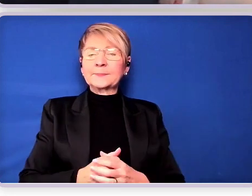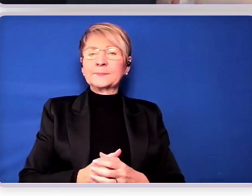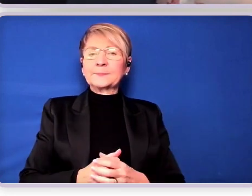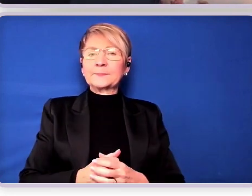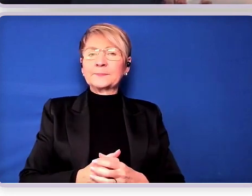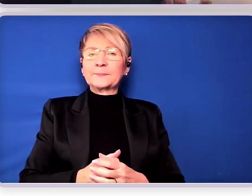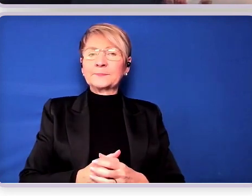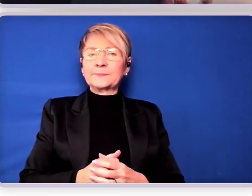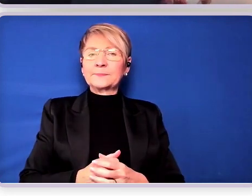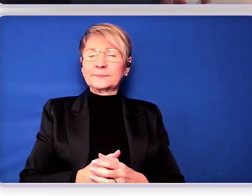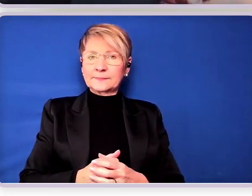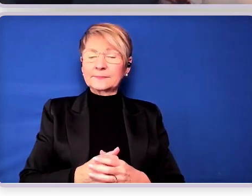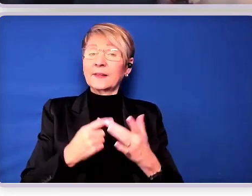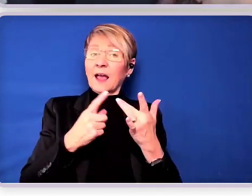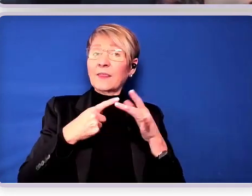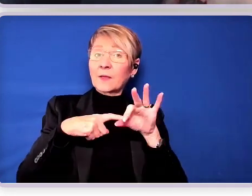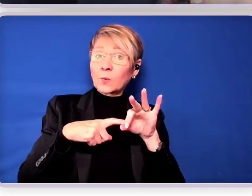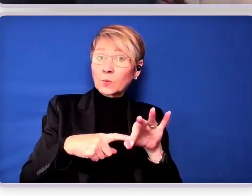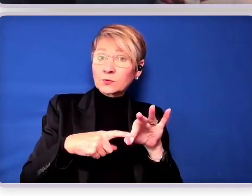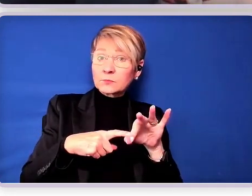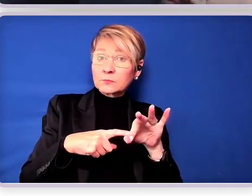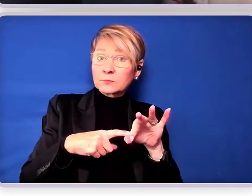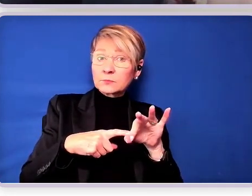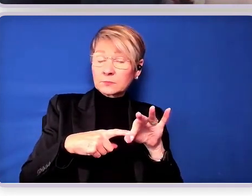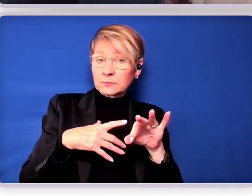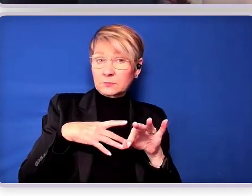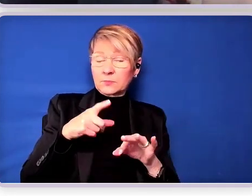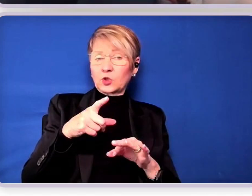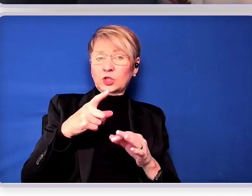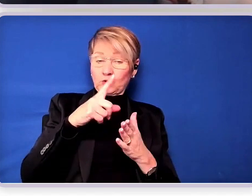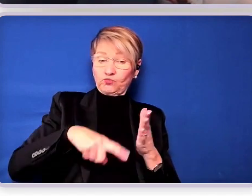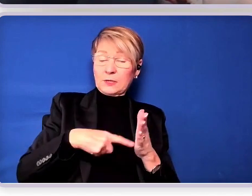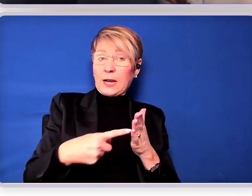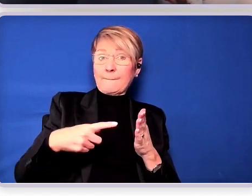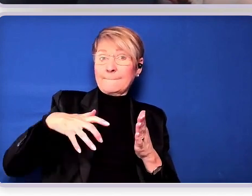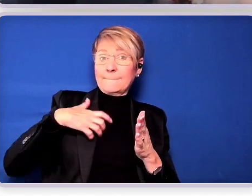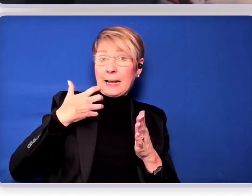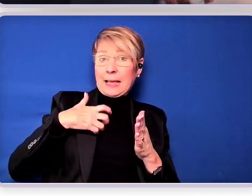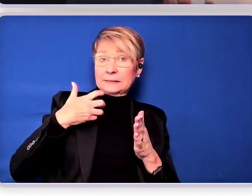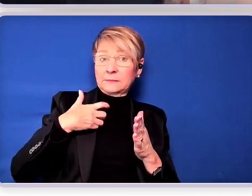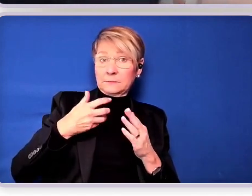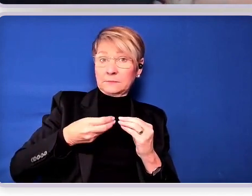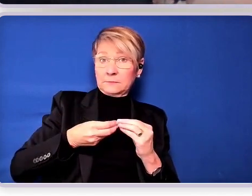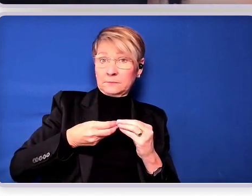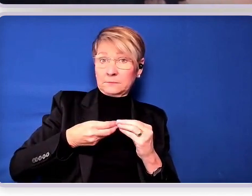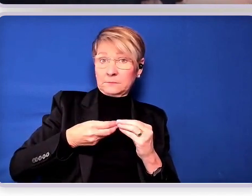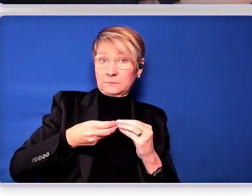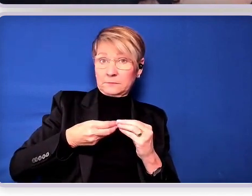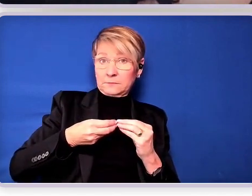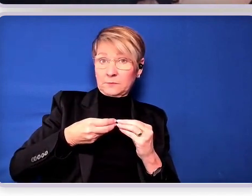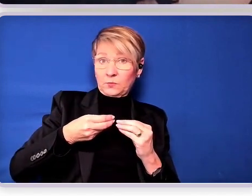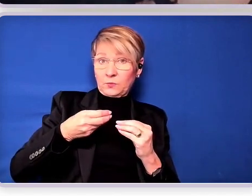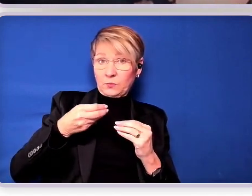Julie, can you Yeah. explain if it is better to lodge a discrimination complaint with the Victorian Equal Opportunity Commission or Australian Human Rights